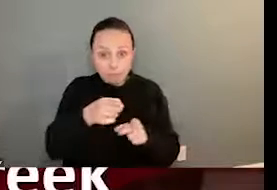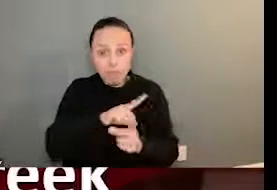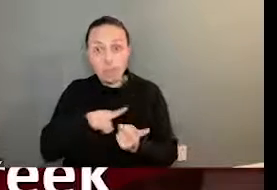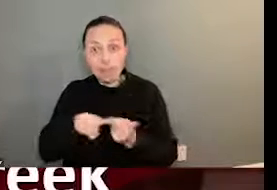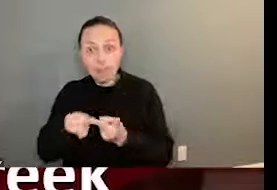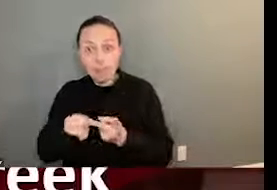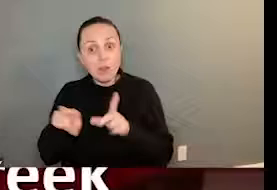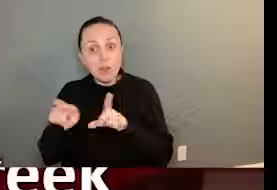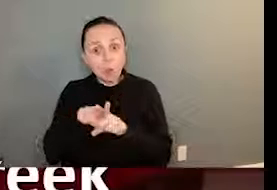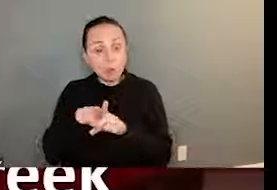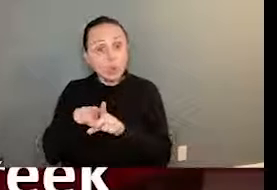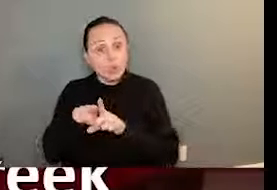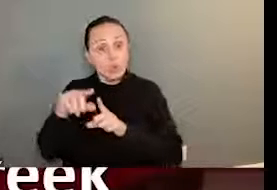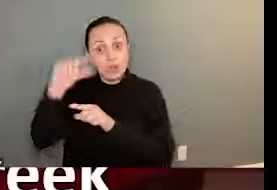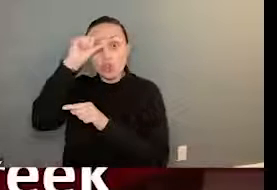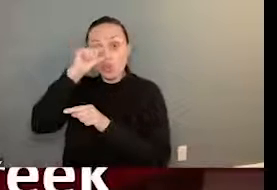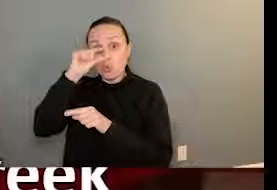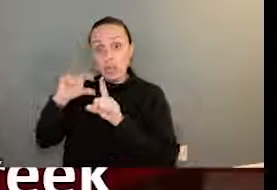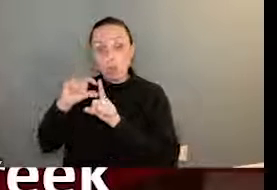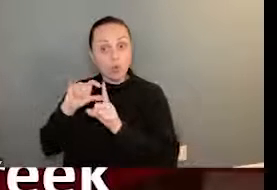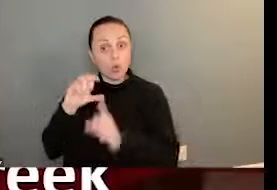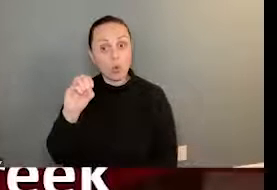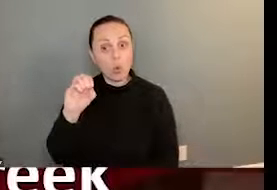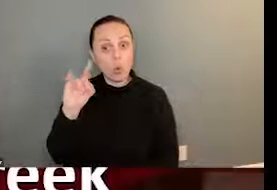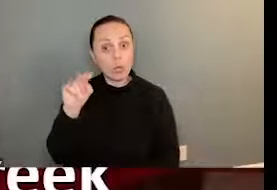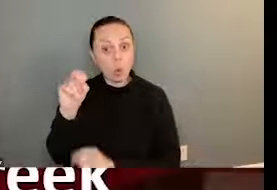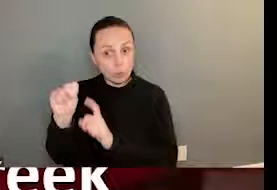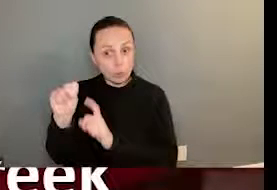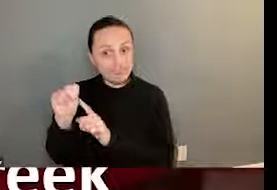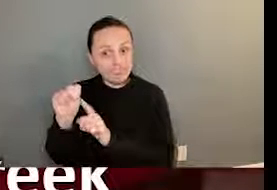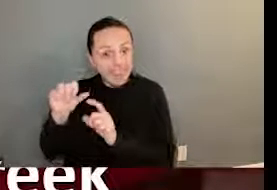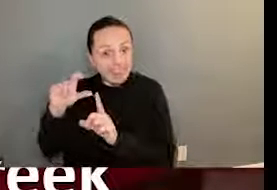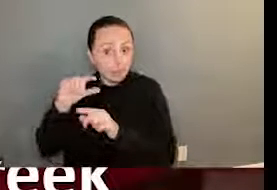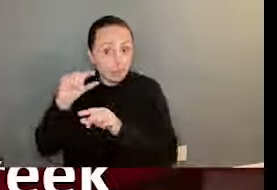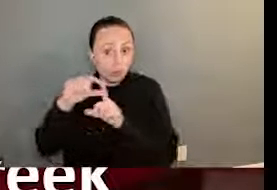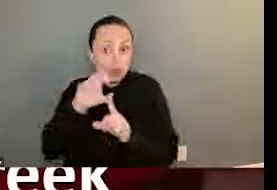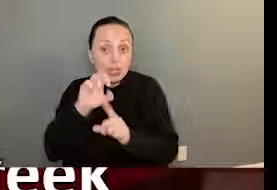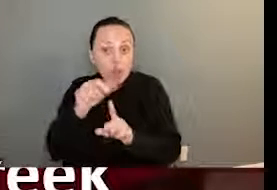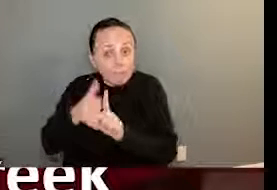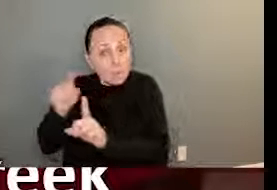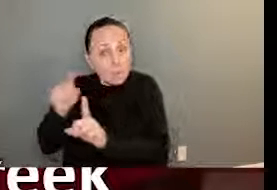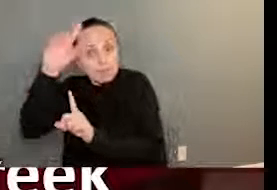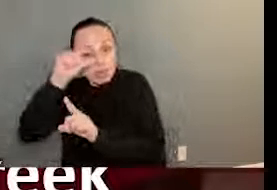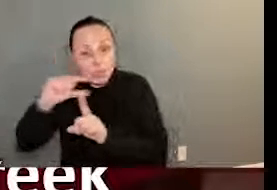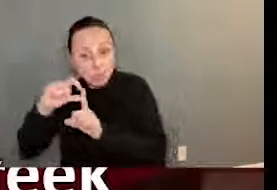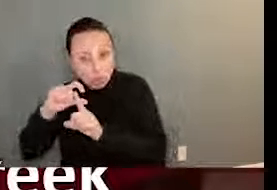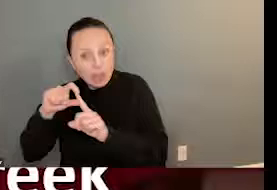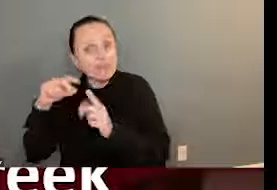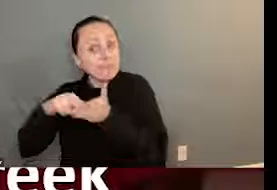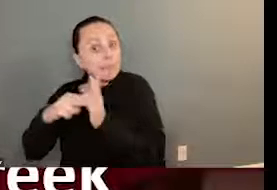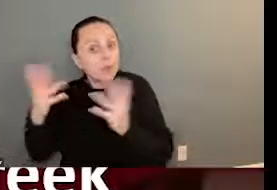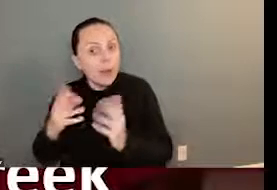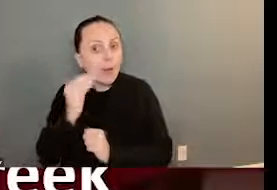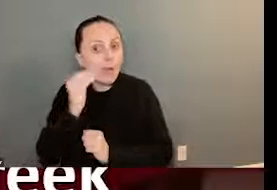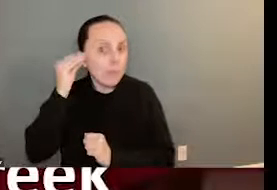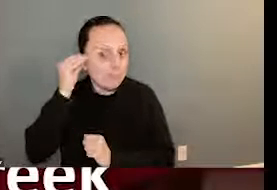the Greek word oikos is where ecology was derived from, which means home. So in essence,